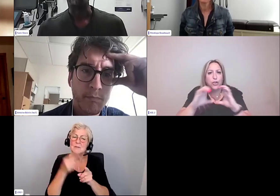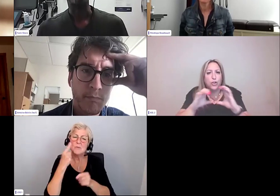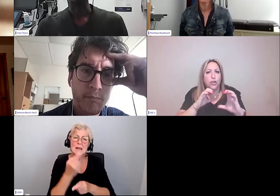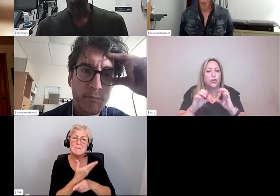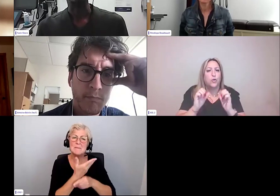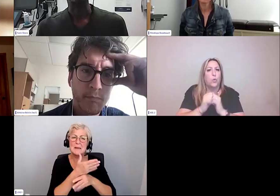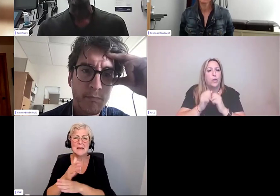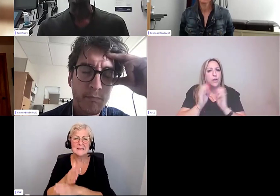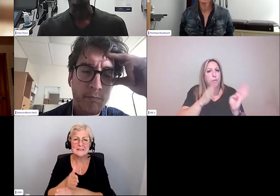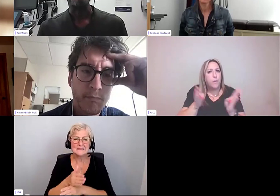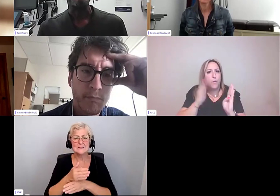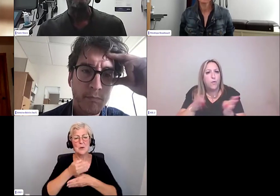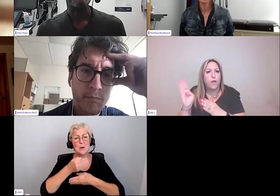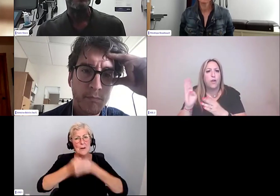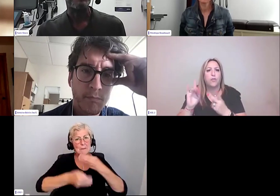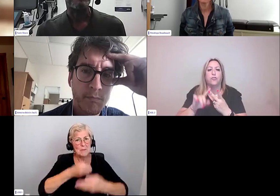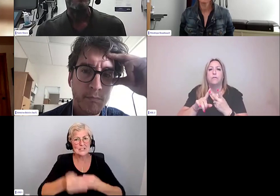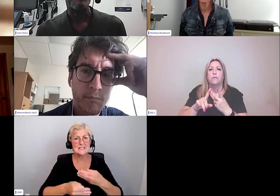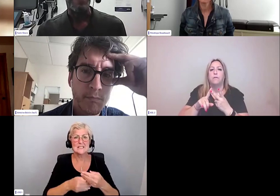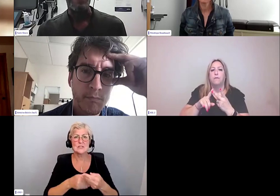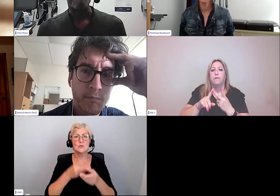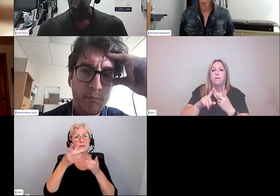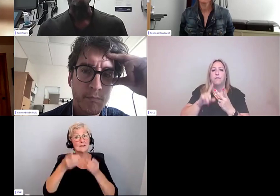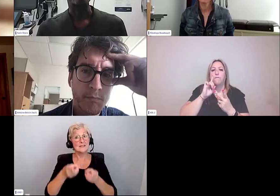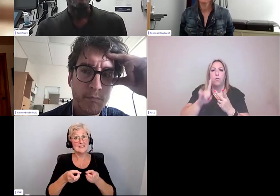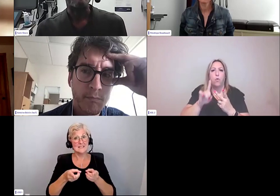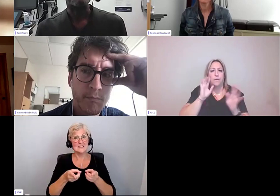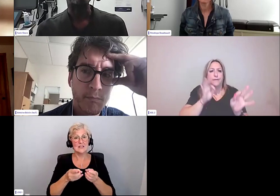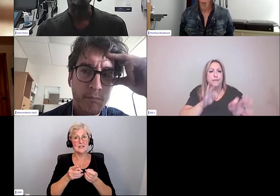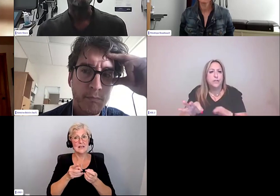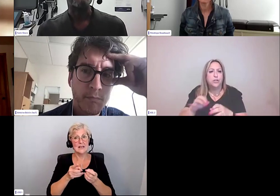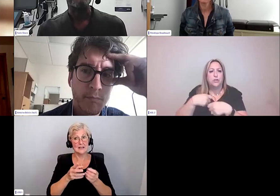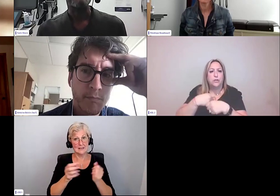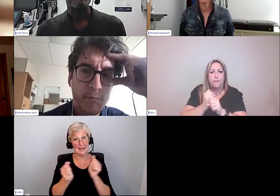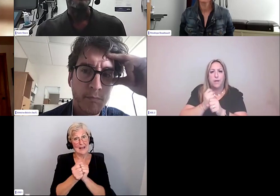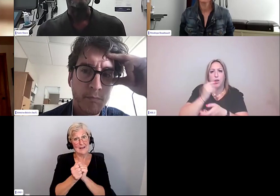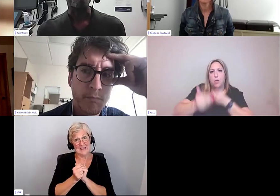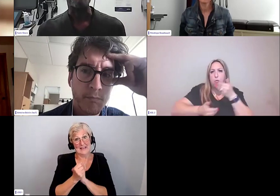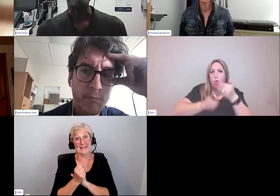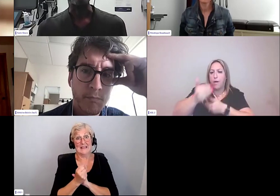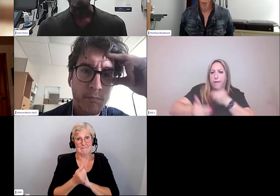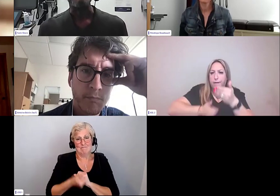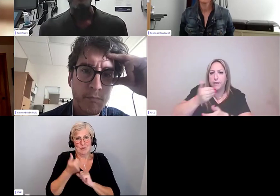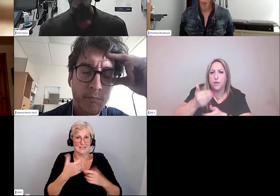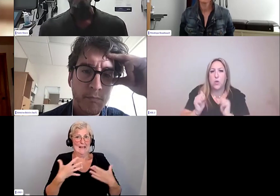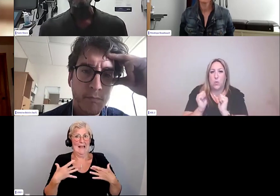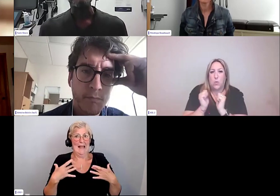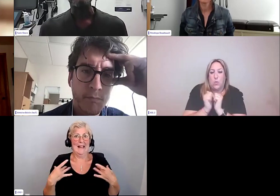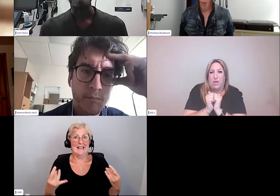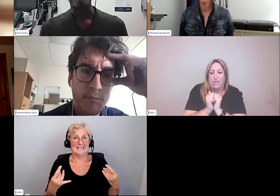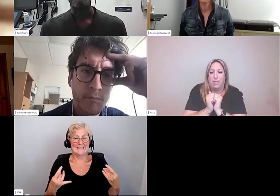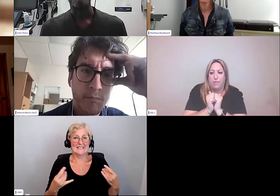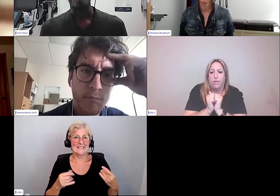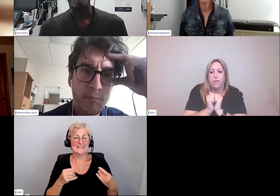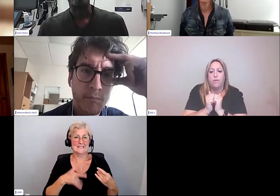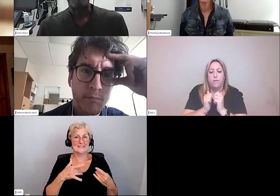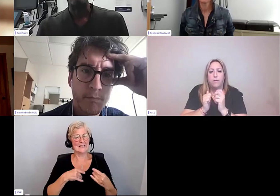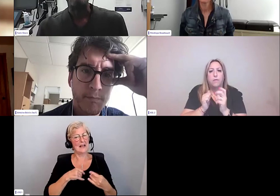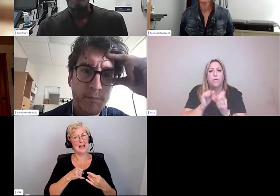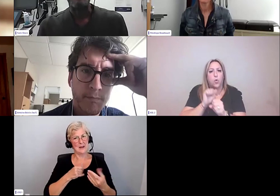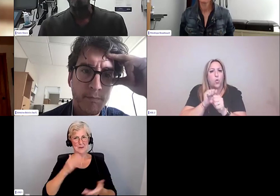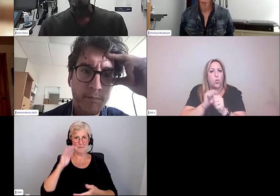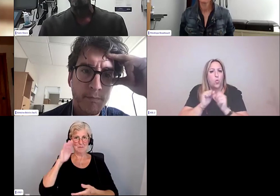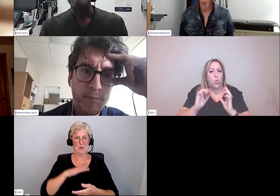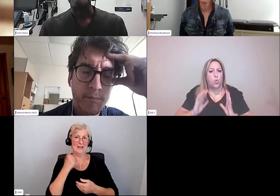the preparation, in the decision-making process with the